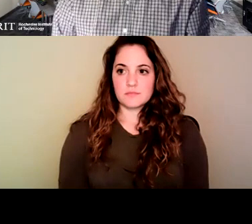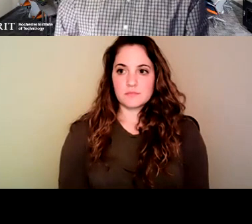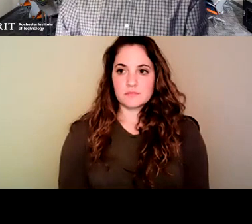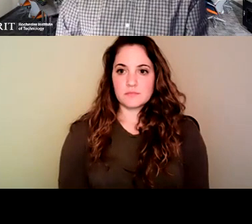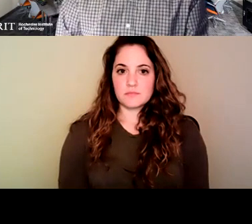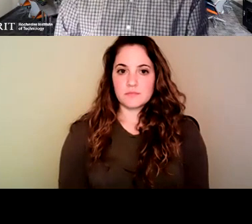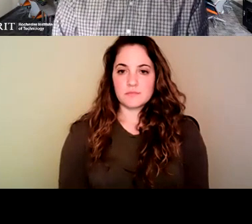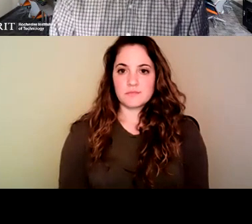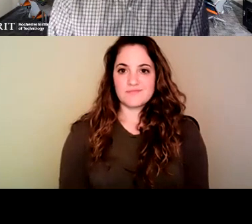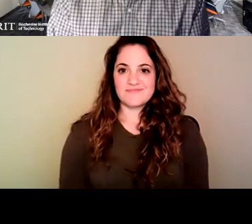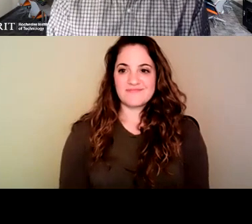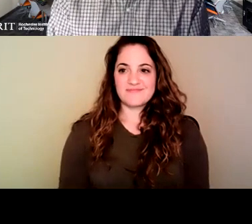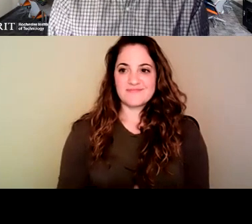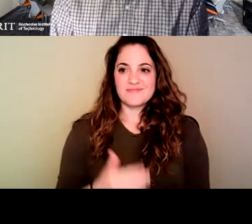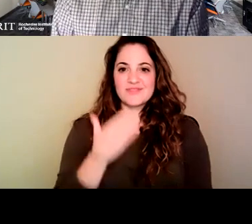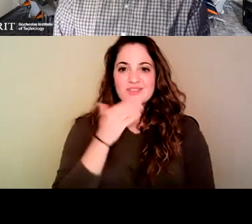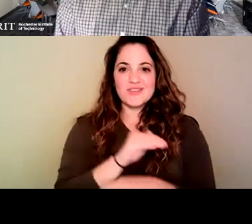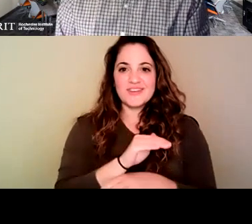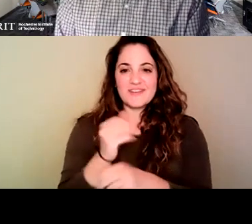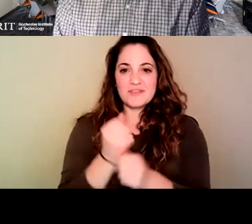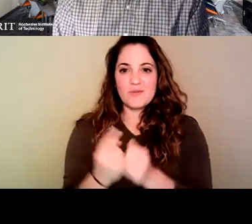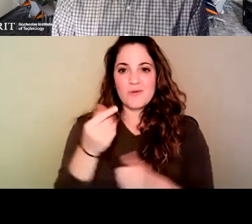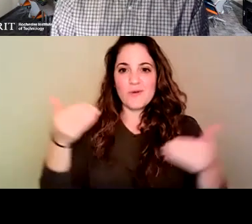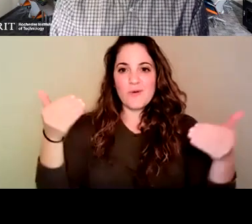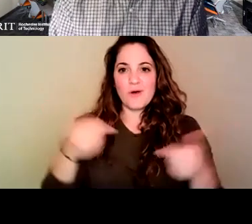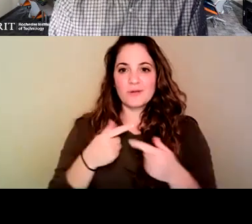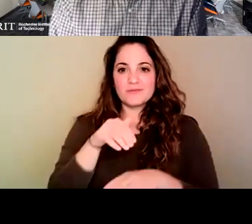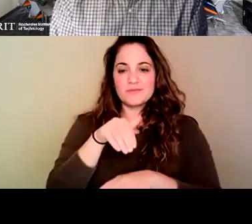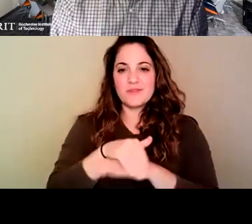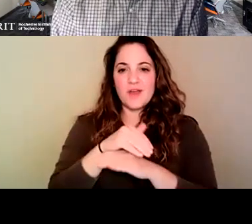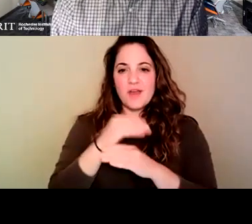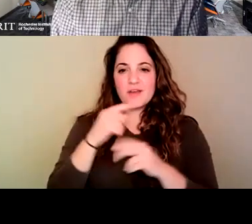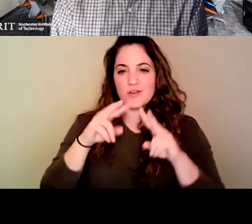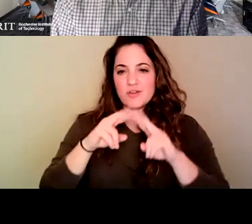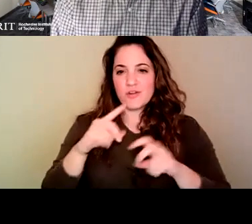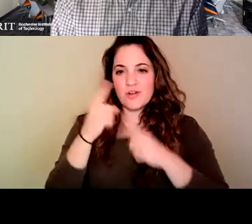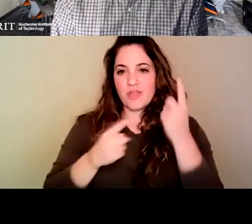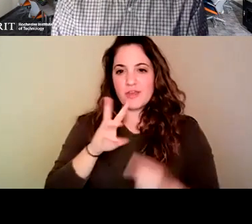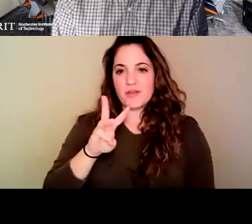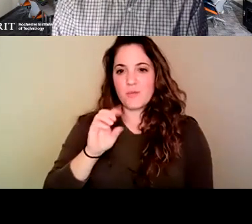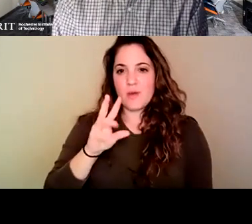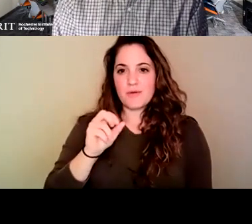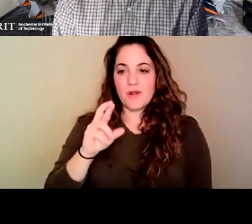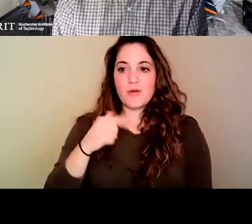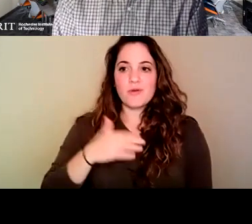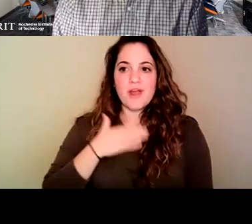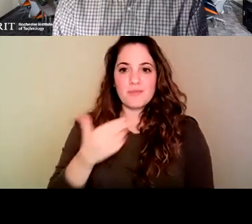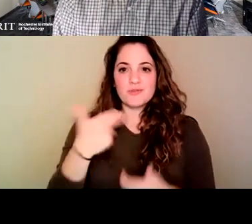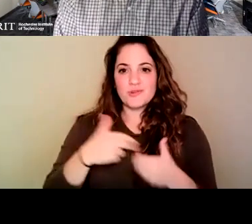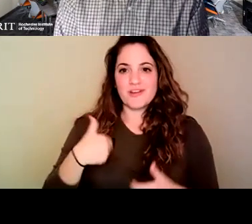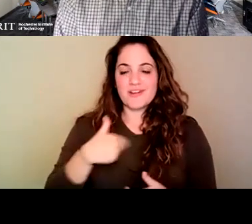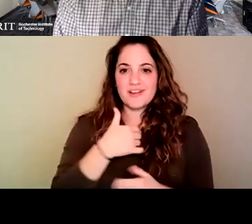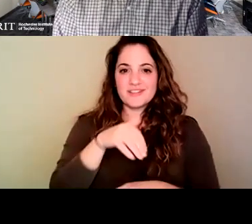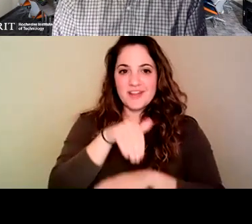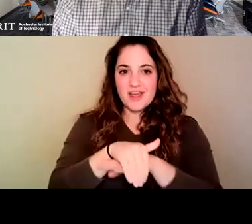Right, good evening, everyone, and welcome to this evening's critical thinking webinar. We are happy to have you join us today and hope that you and